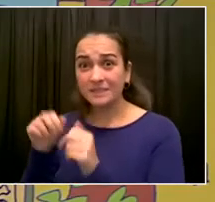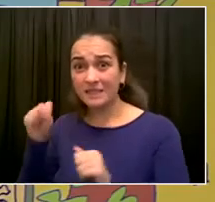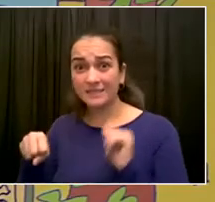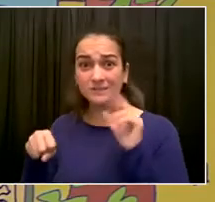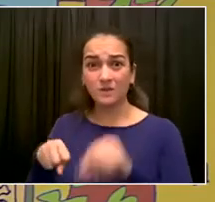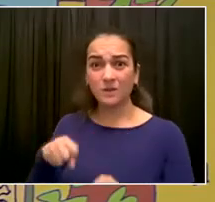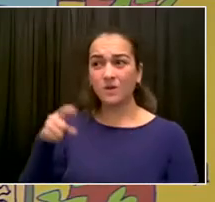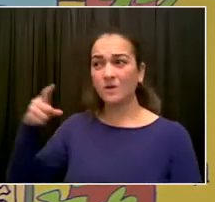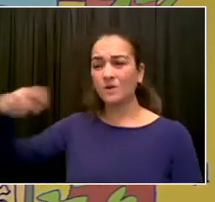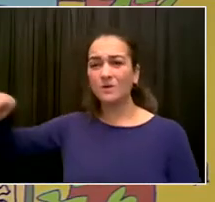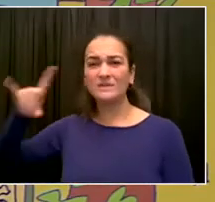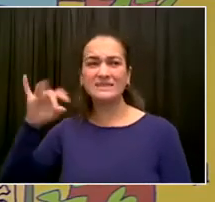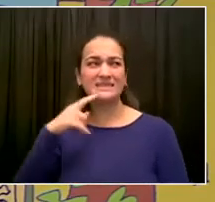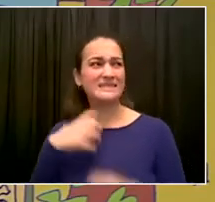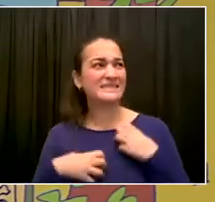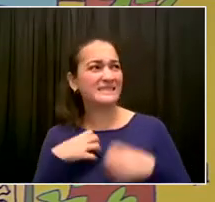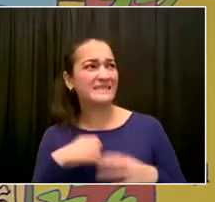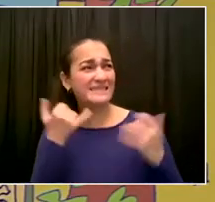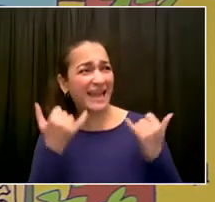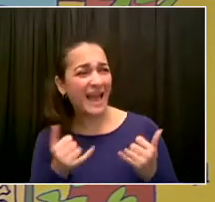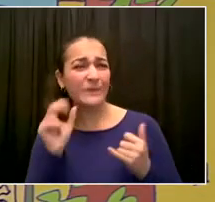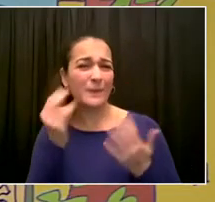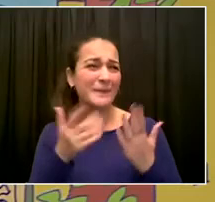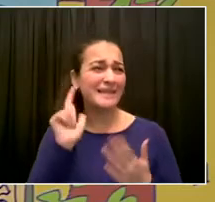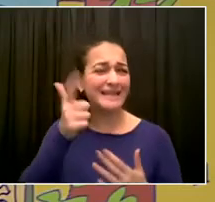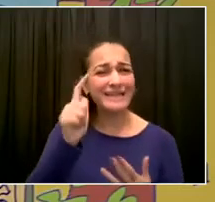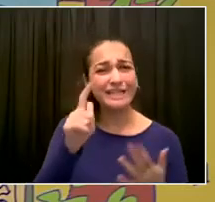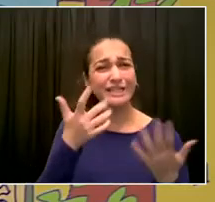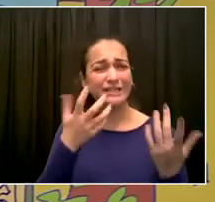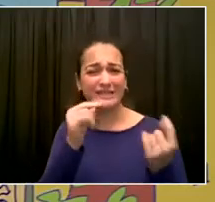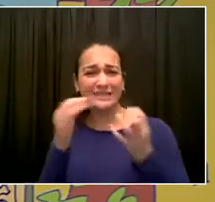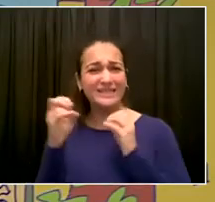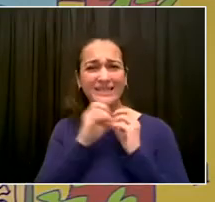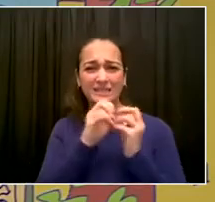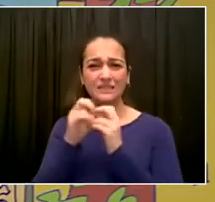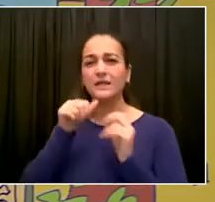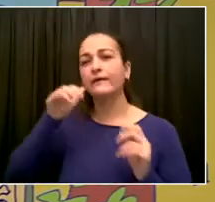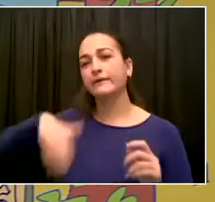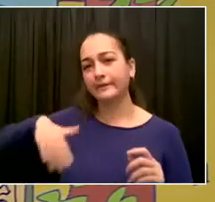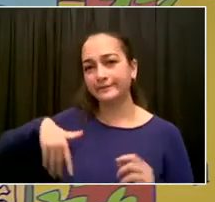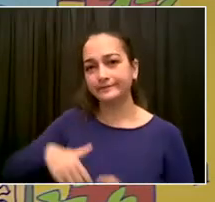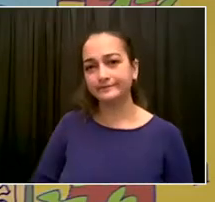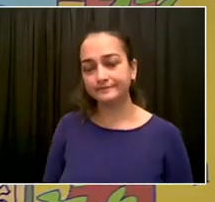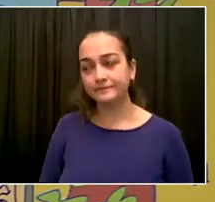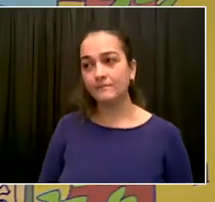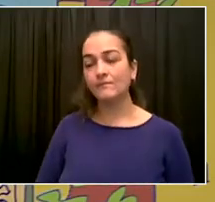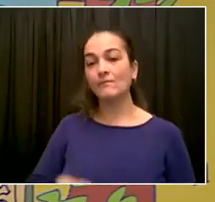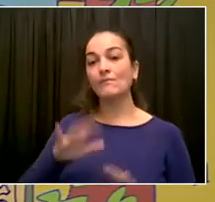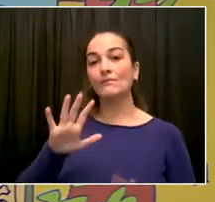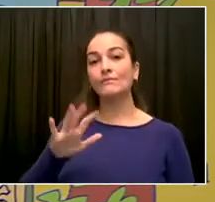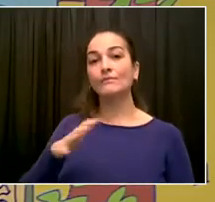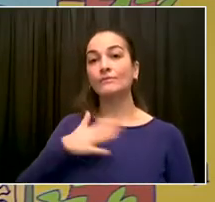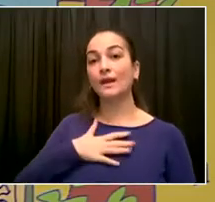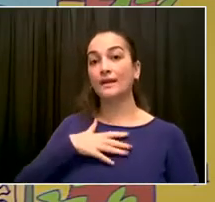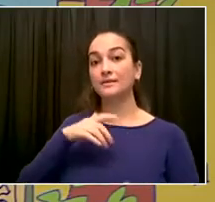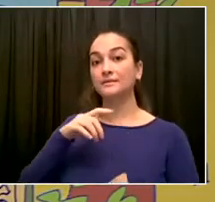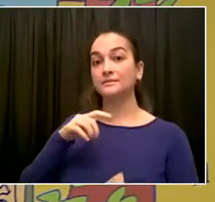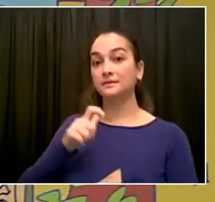deeper consensus, I don't know if this is going to happen in the next couple of months. Go ahead, Katie.